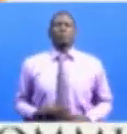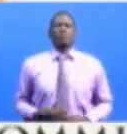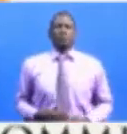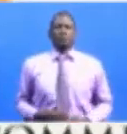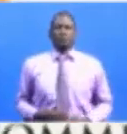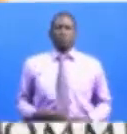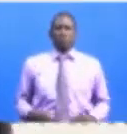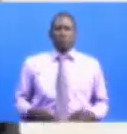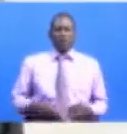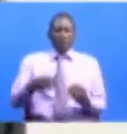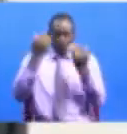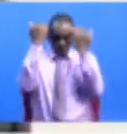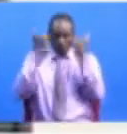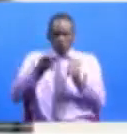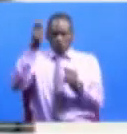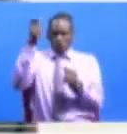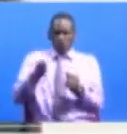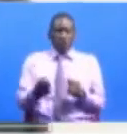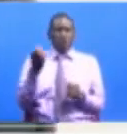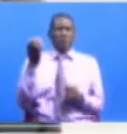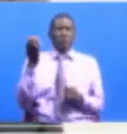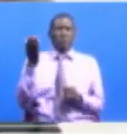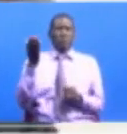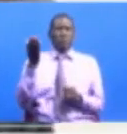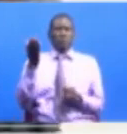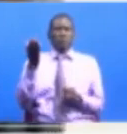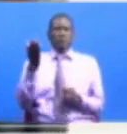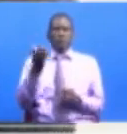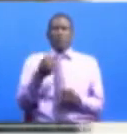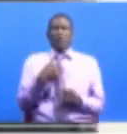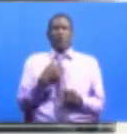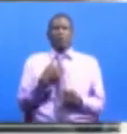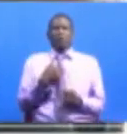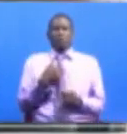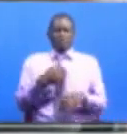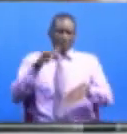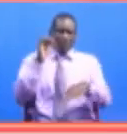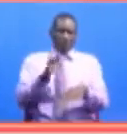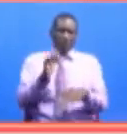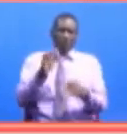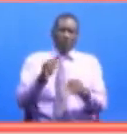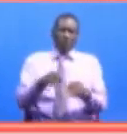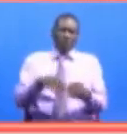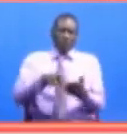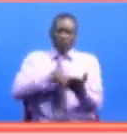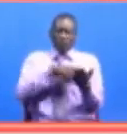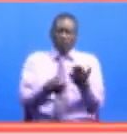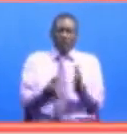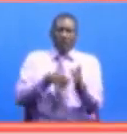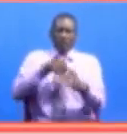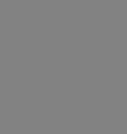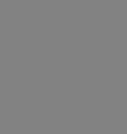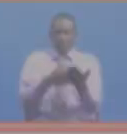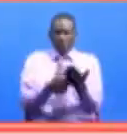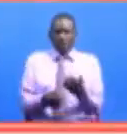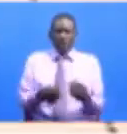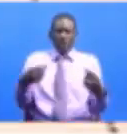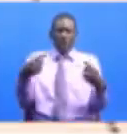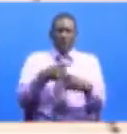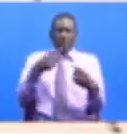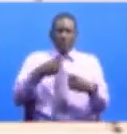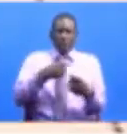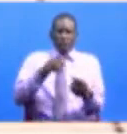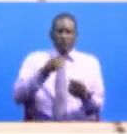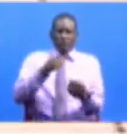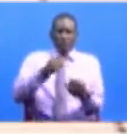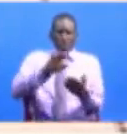Embattled High Court Judge Said Juma Chitembwe has faced blow after blow. The judge's several petitions seeking his removal